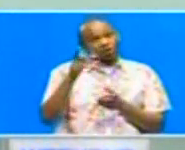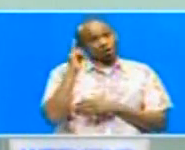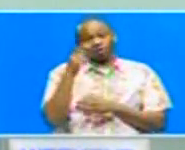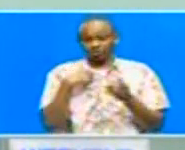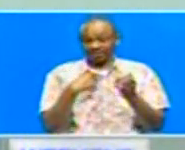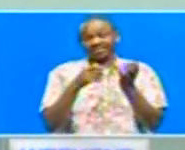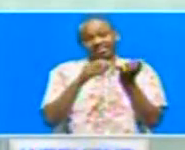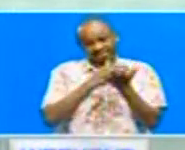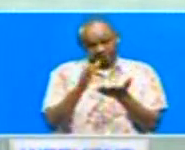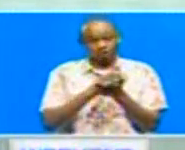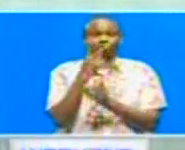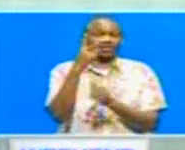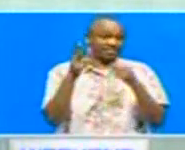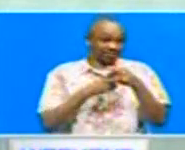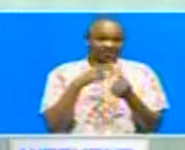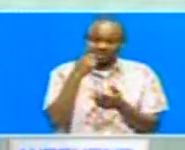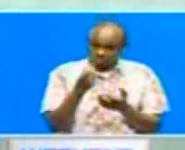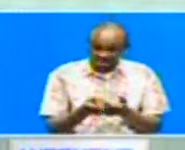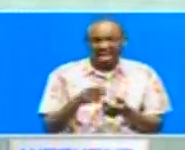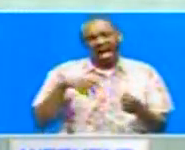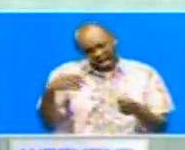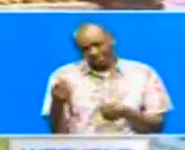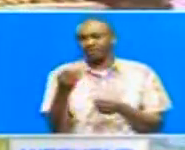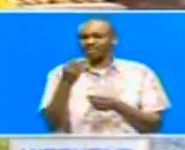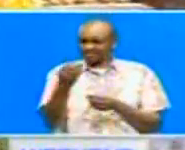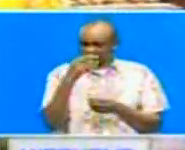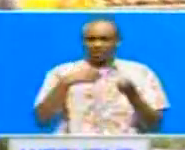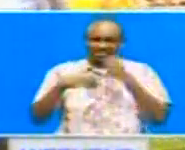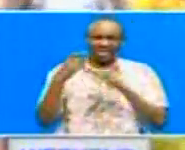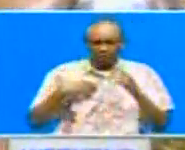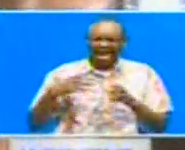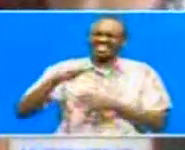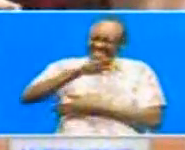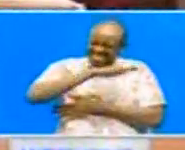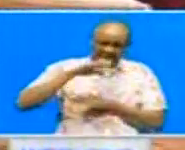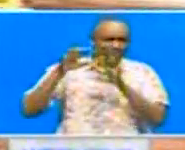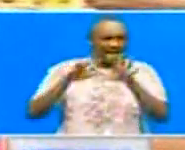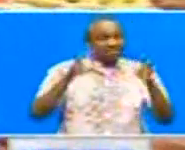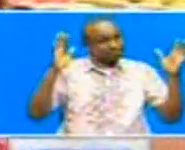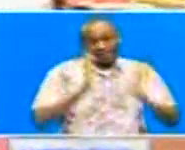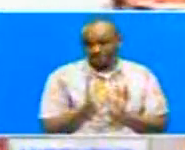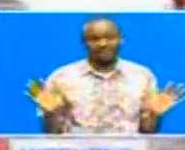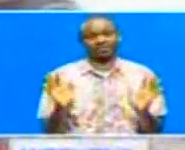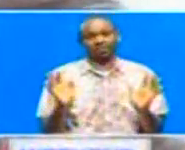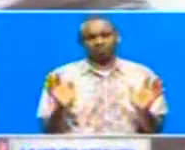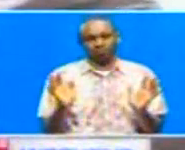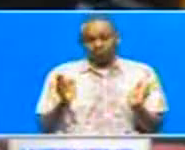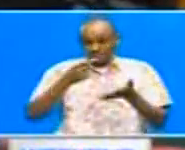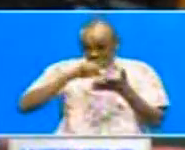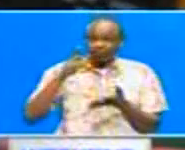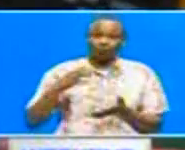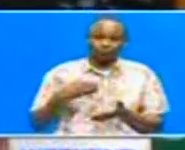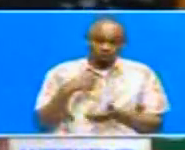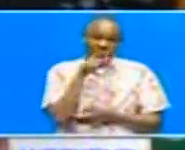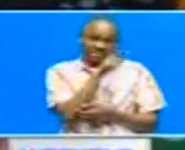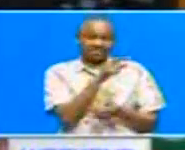Section 27, state that certain produce can only be sold at designated areas such as markets with the approval of the authority